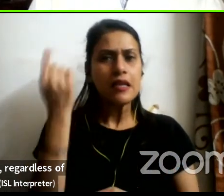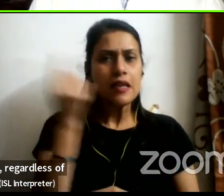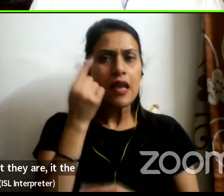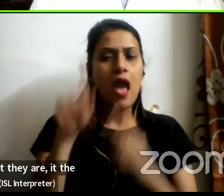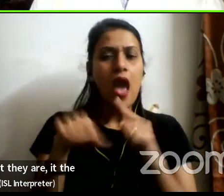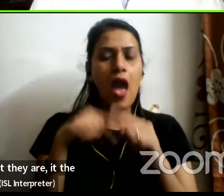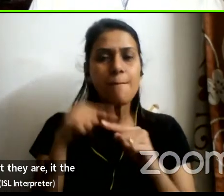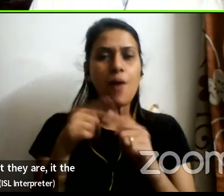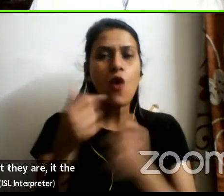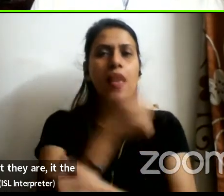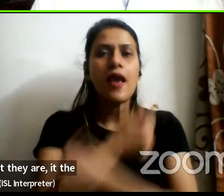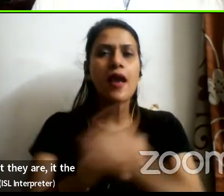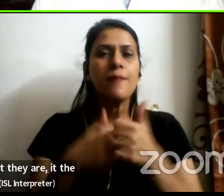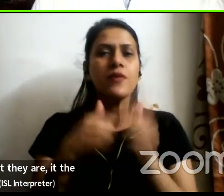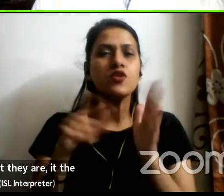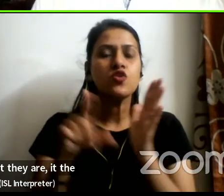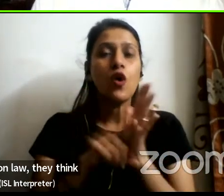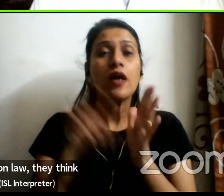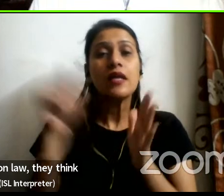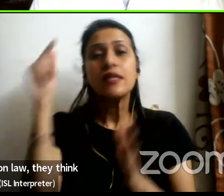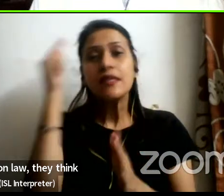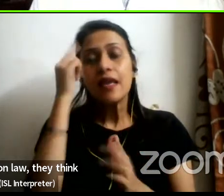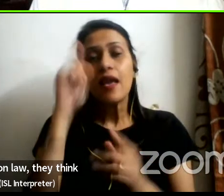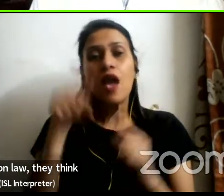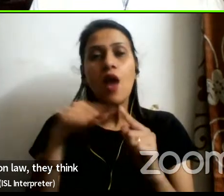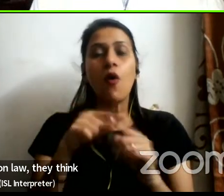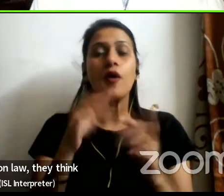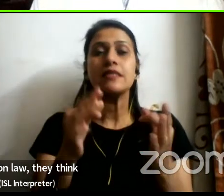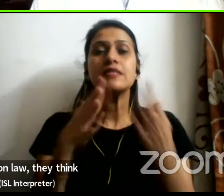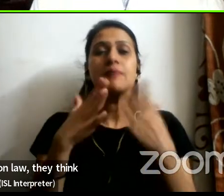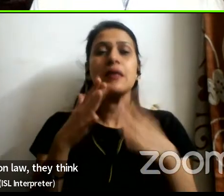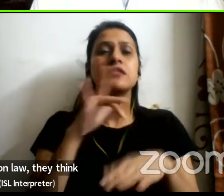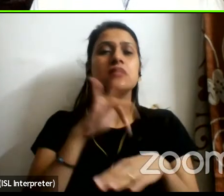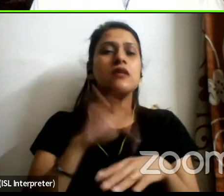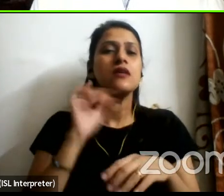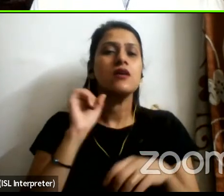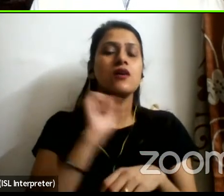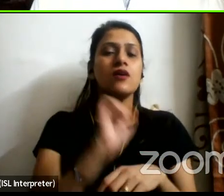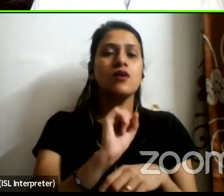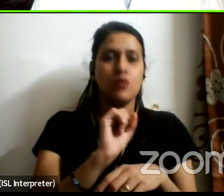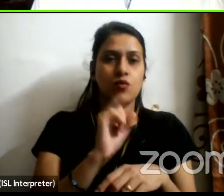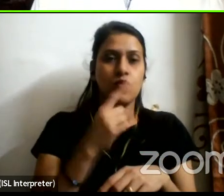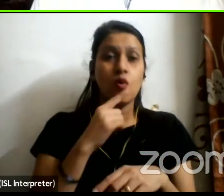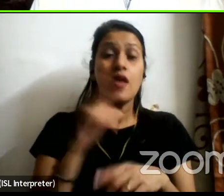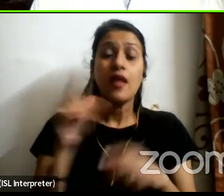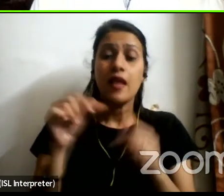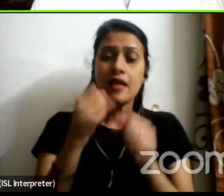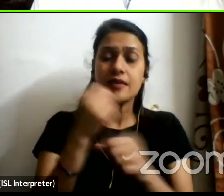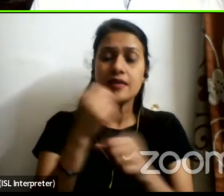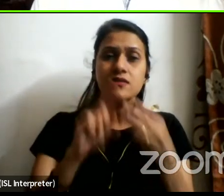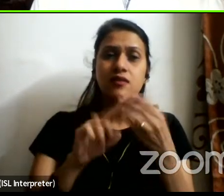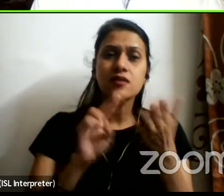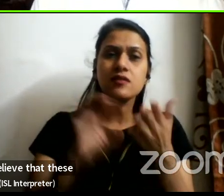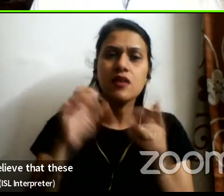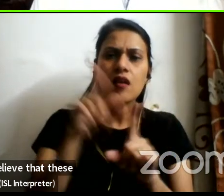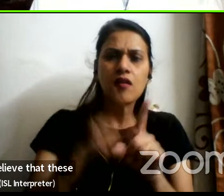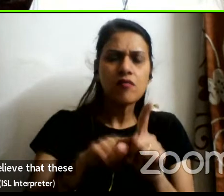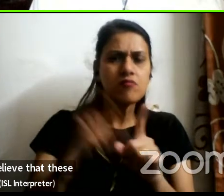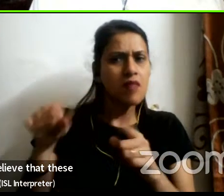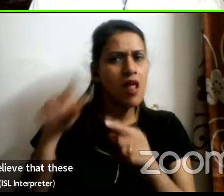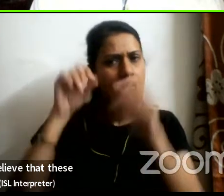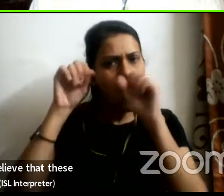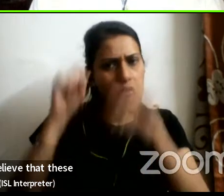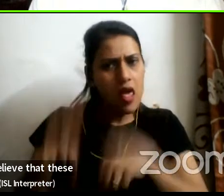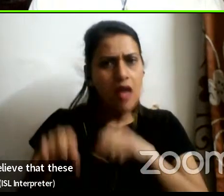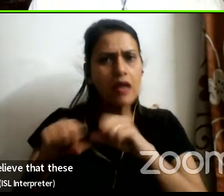law, they think of a specialized agency, because we believe that these agencies will be alive to changing needs of the society.